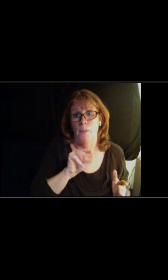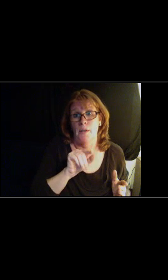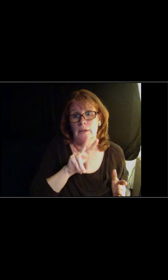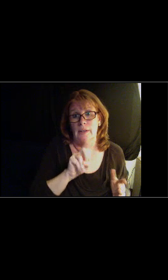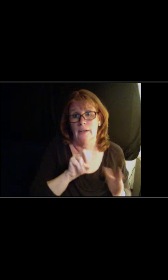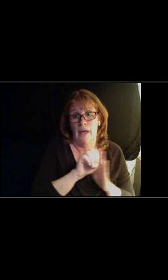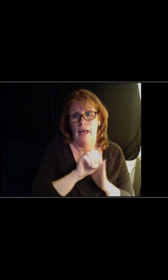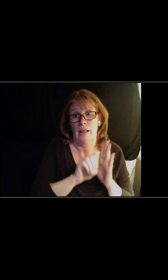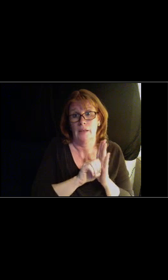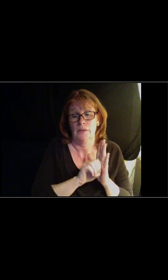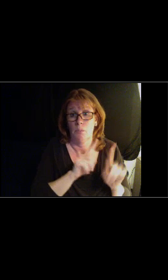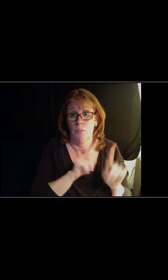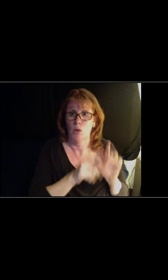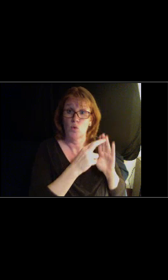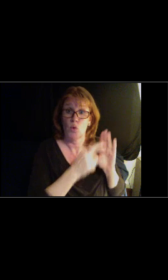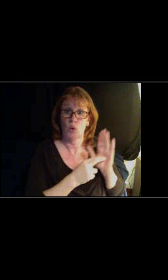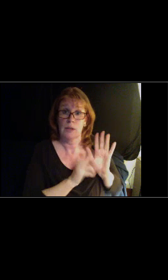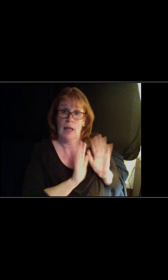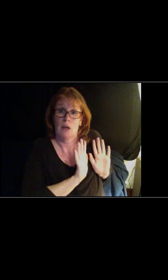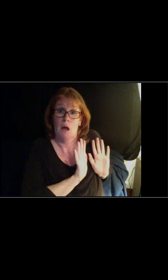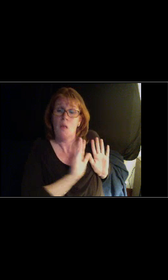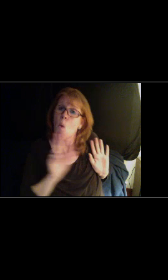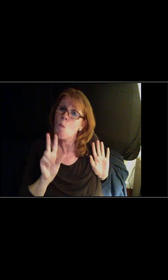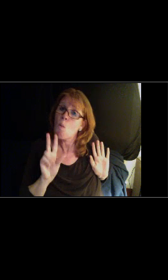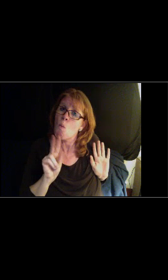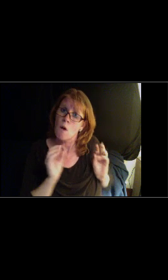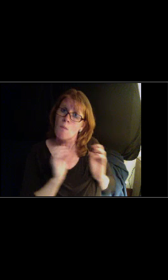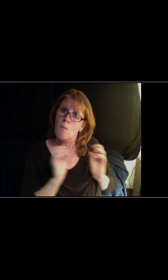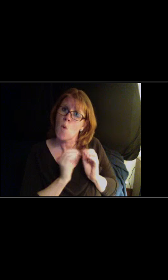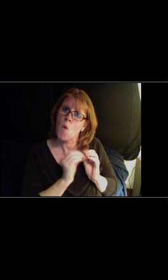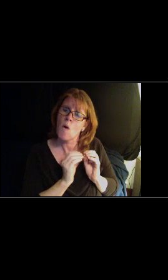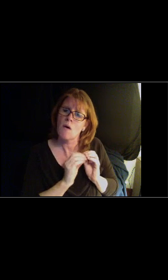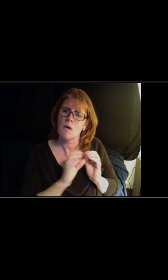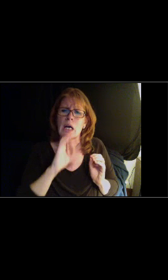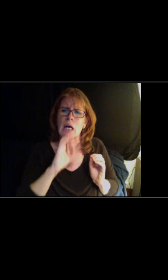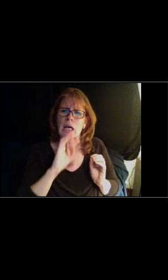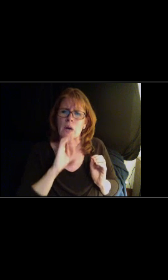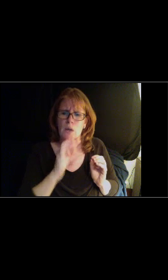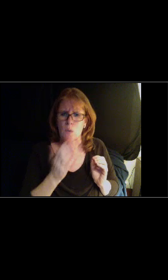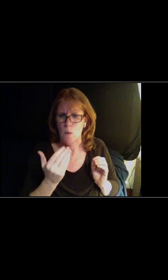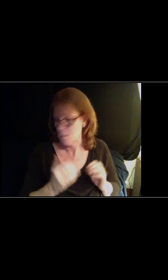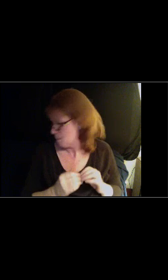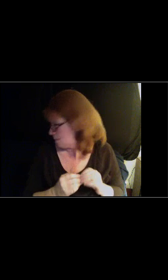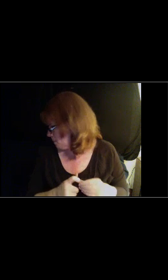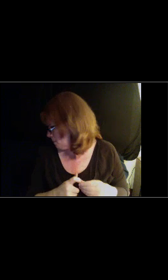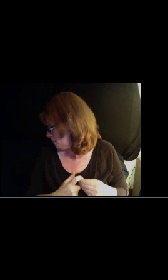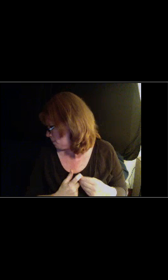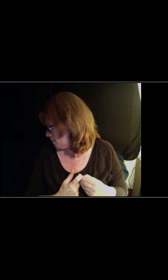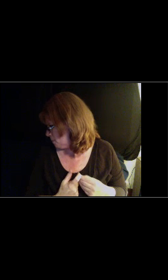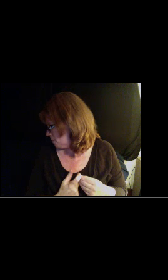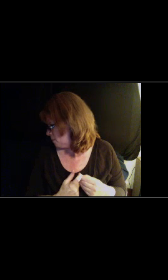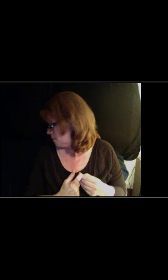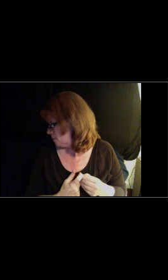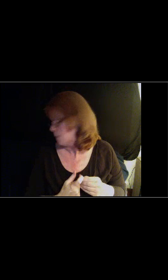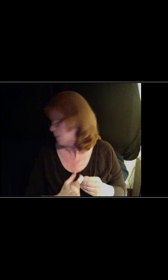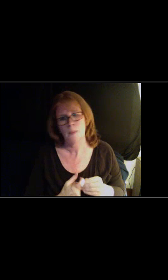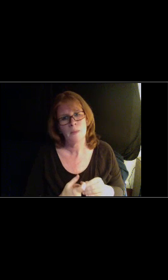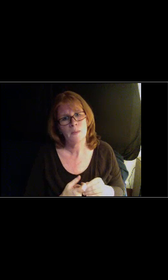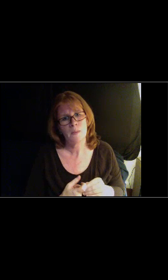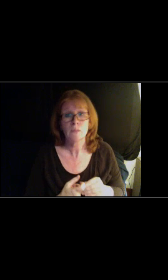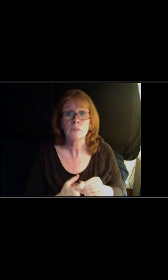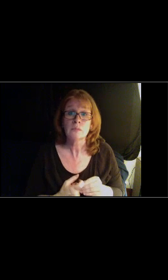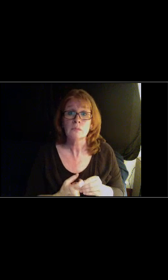Well, we have rules. That's normative ethics, but we have rules, but we have more than that. And